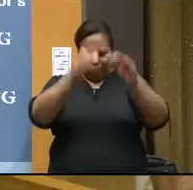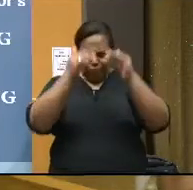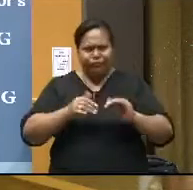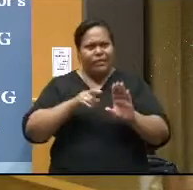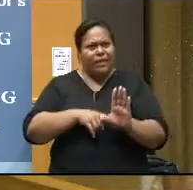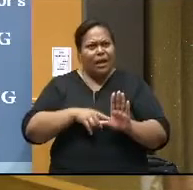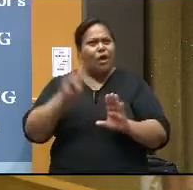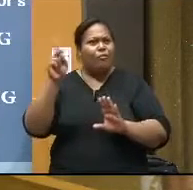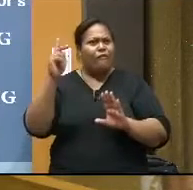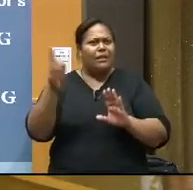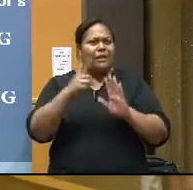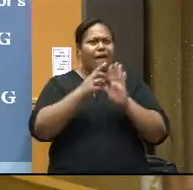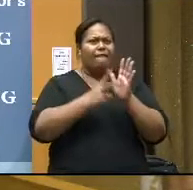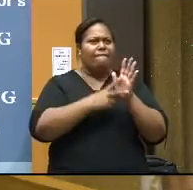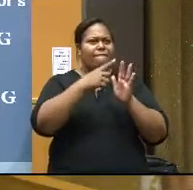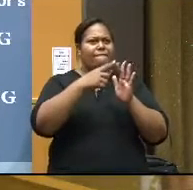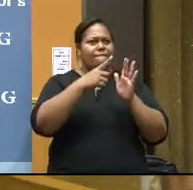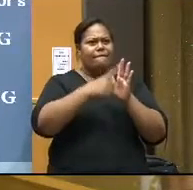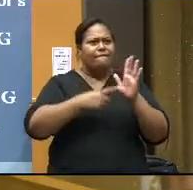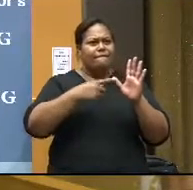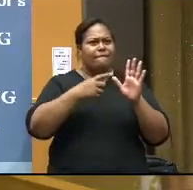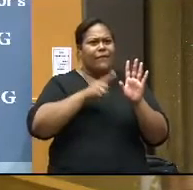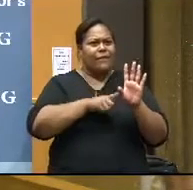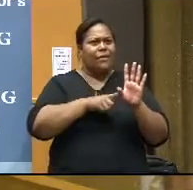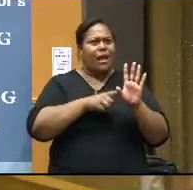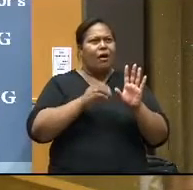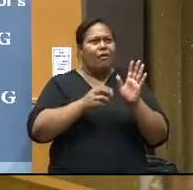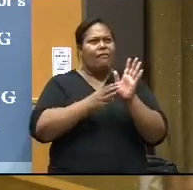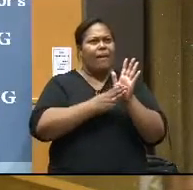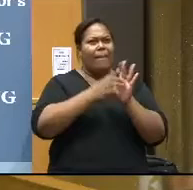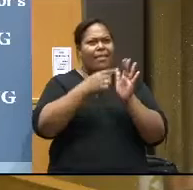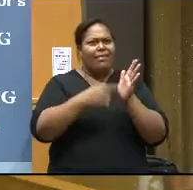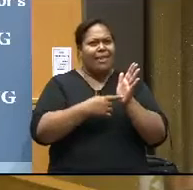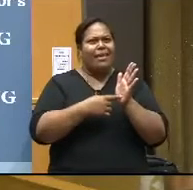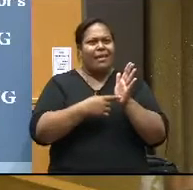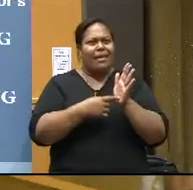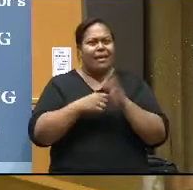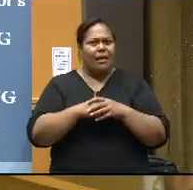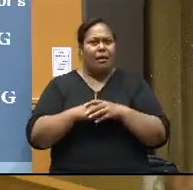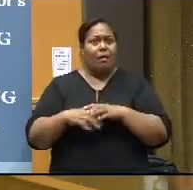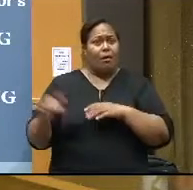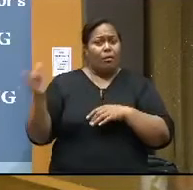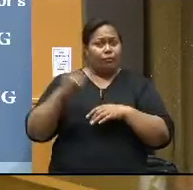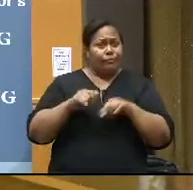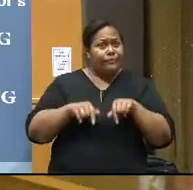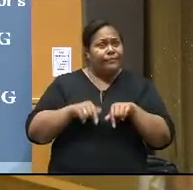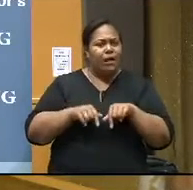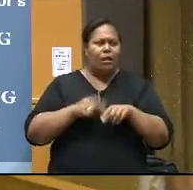of MIT coming to us and talking to us on opening up new